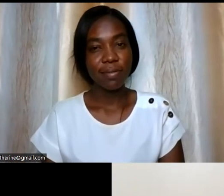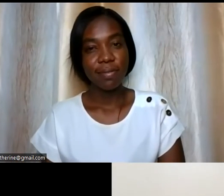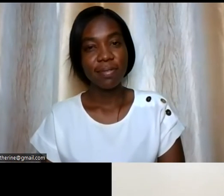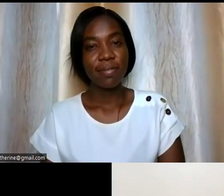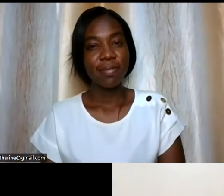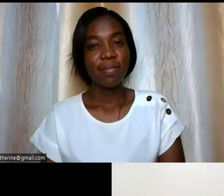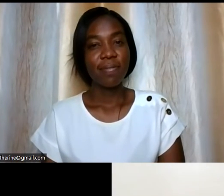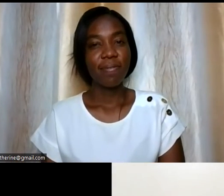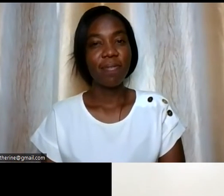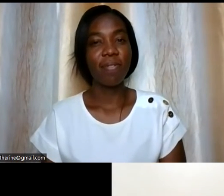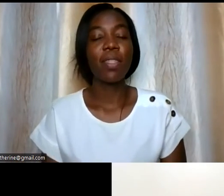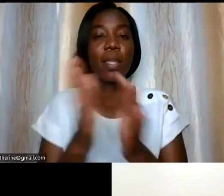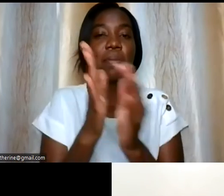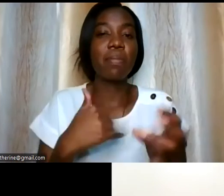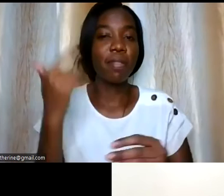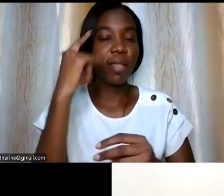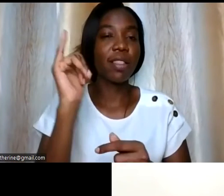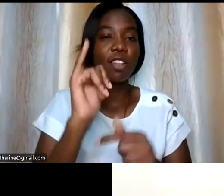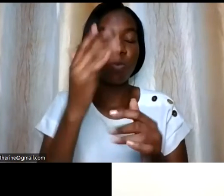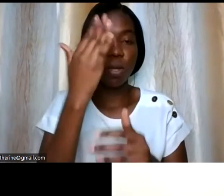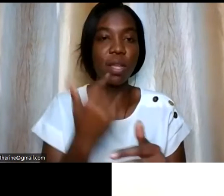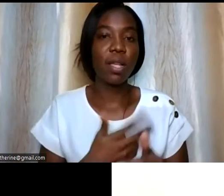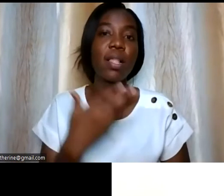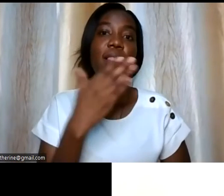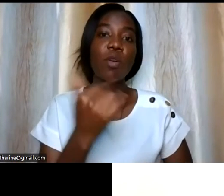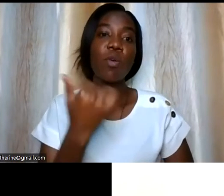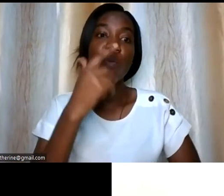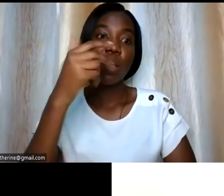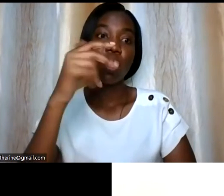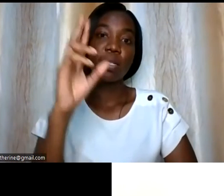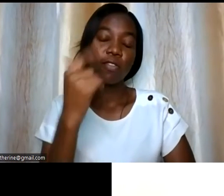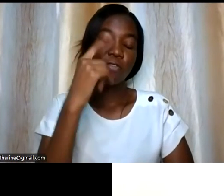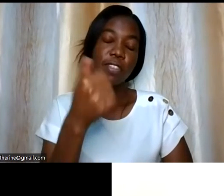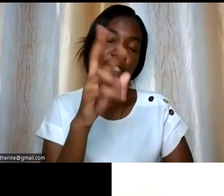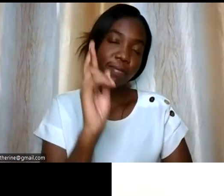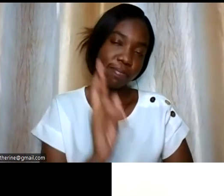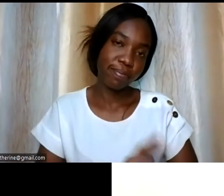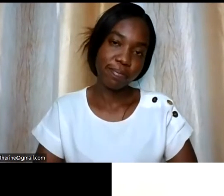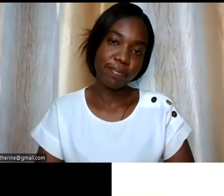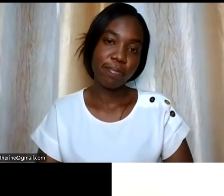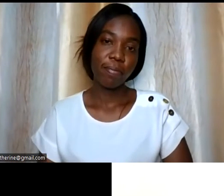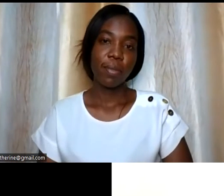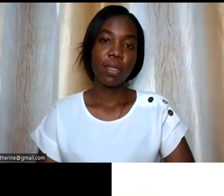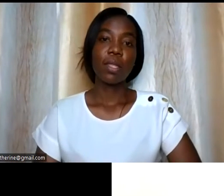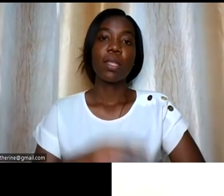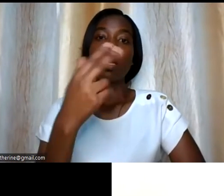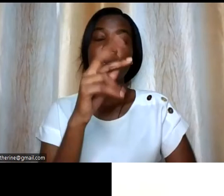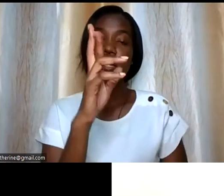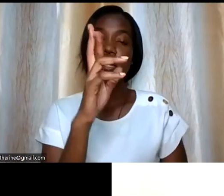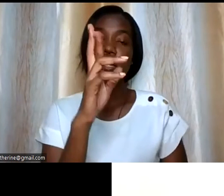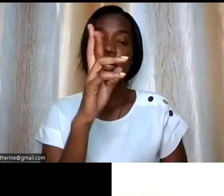And I think that's why we are here. Who is HR to HR? HR, I've not even